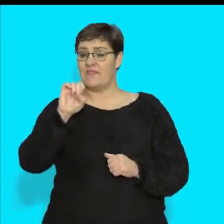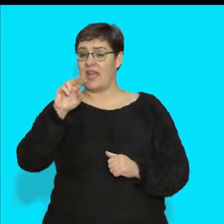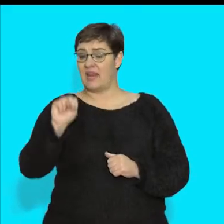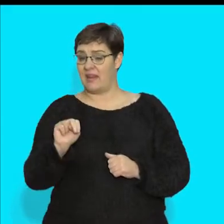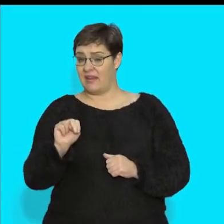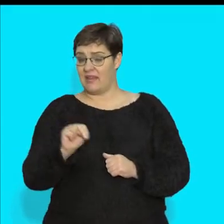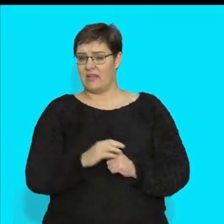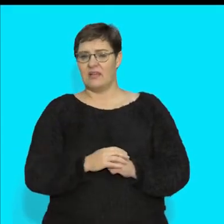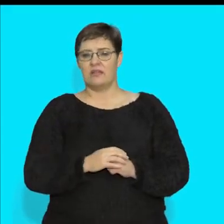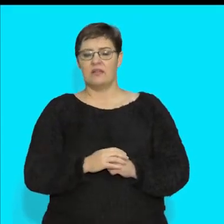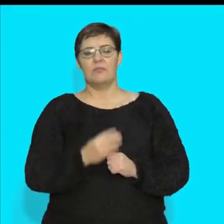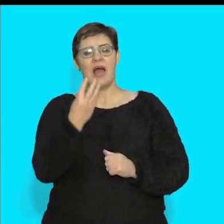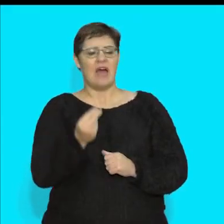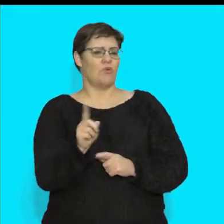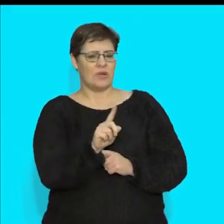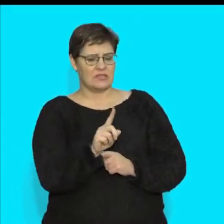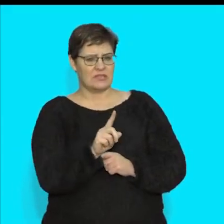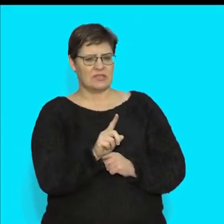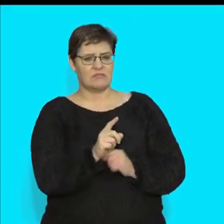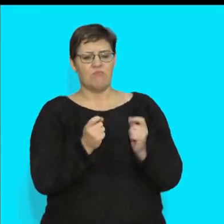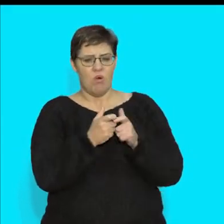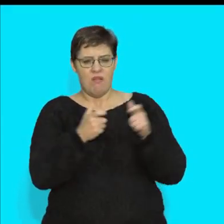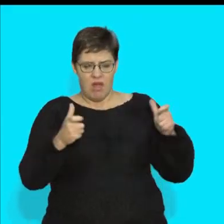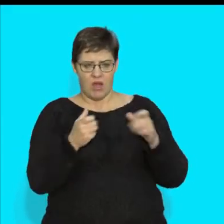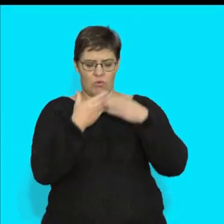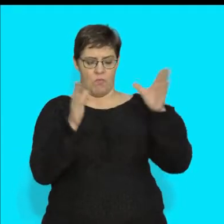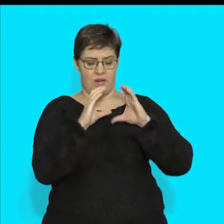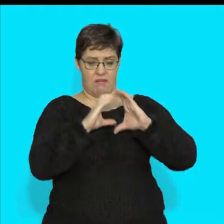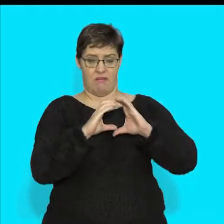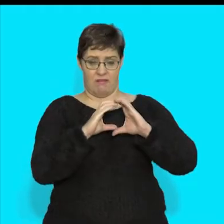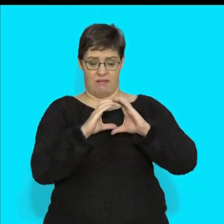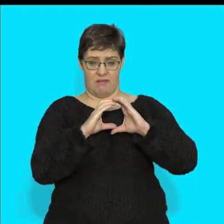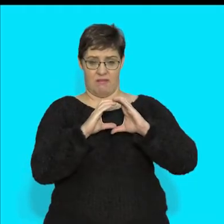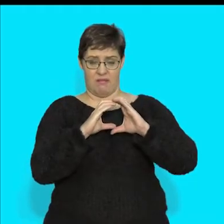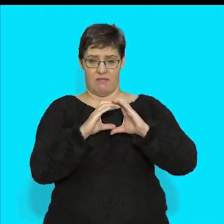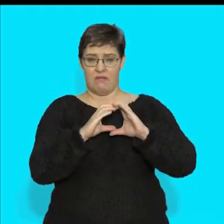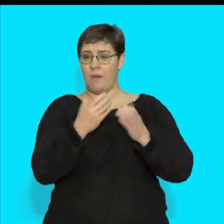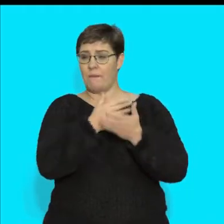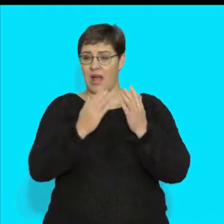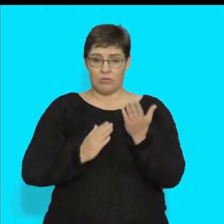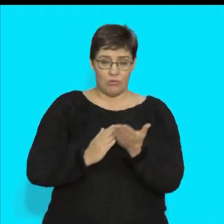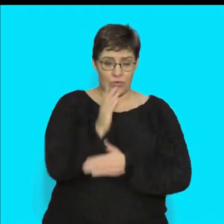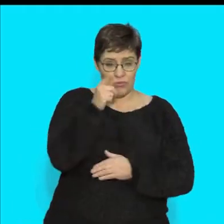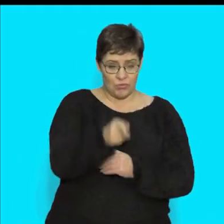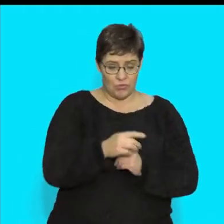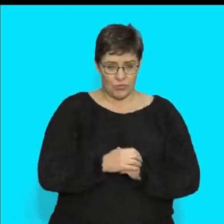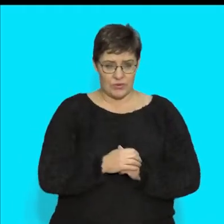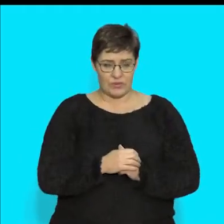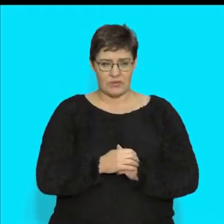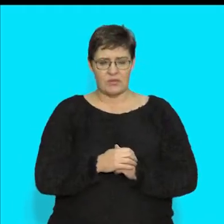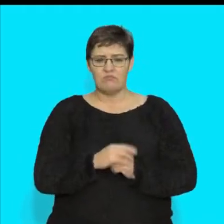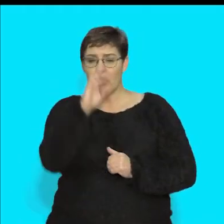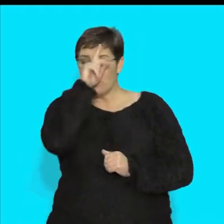all right, it has a much larger opening, right? The blood goes through here. Now